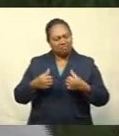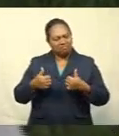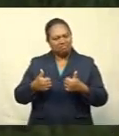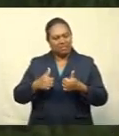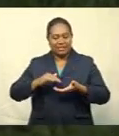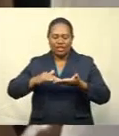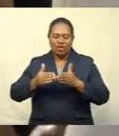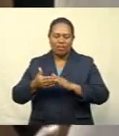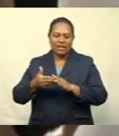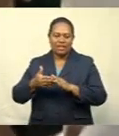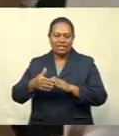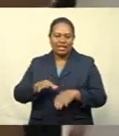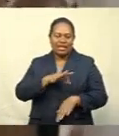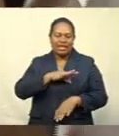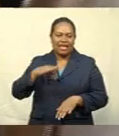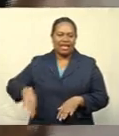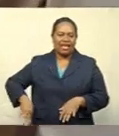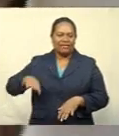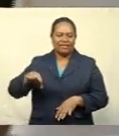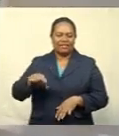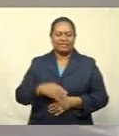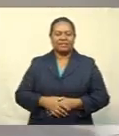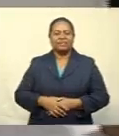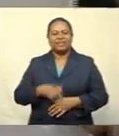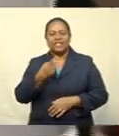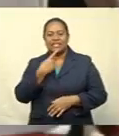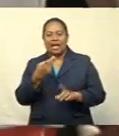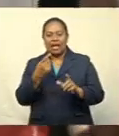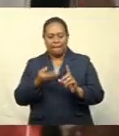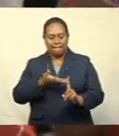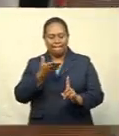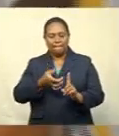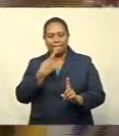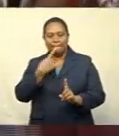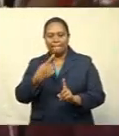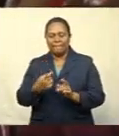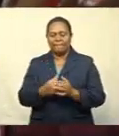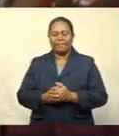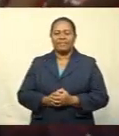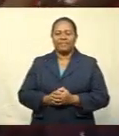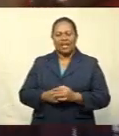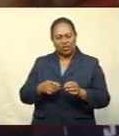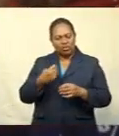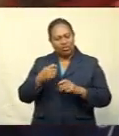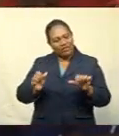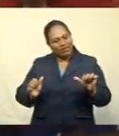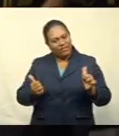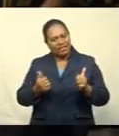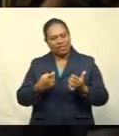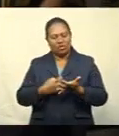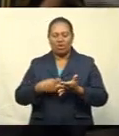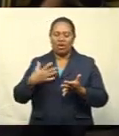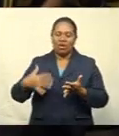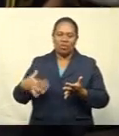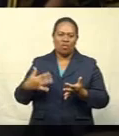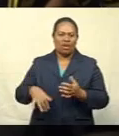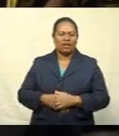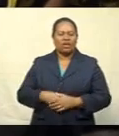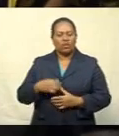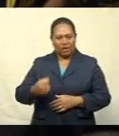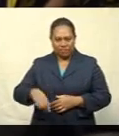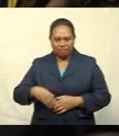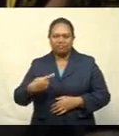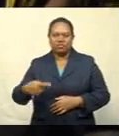effort. Organizer Apenisa Naitini says as the interlane comes to an end, Rewanga will still be busy with